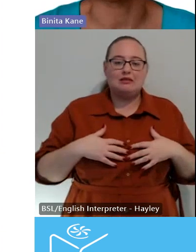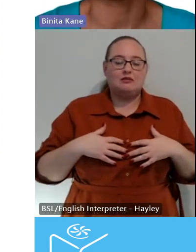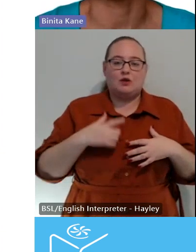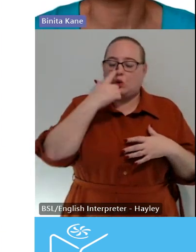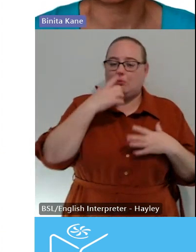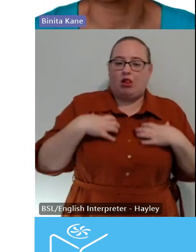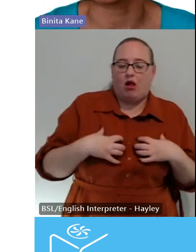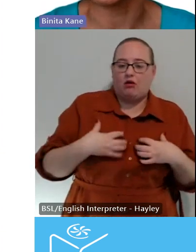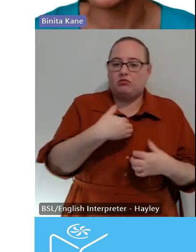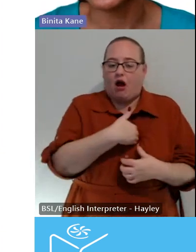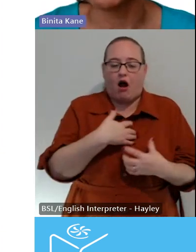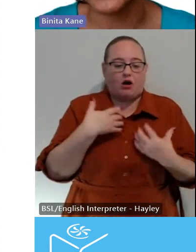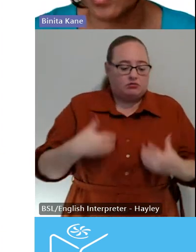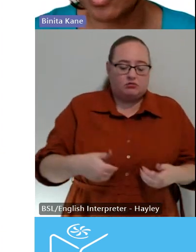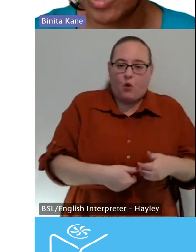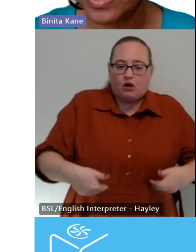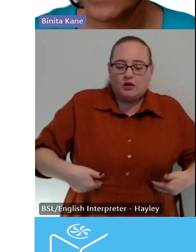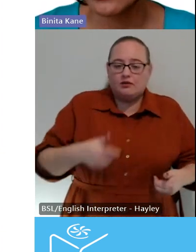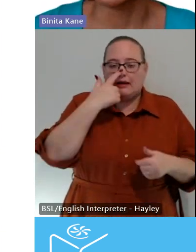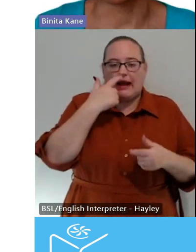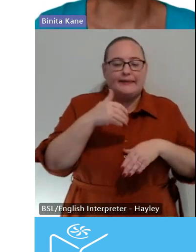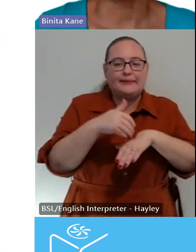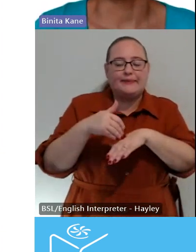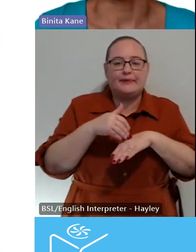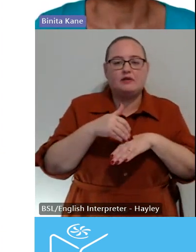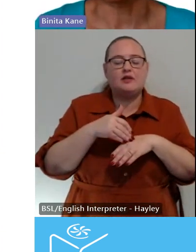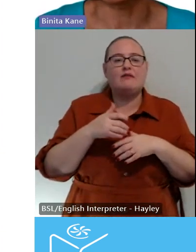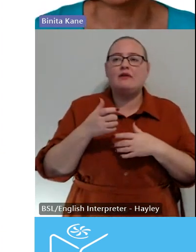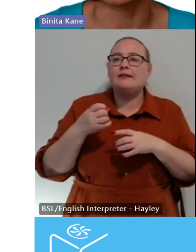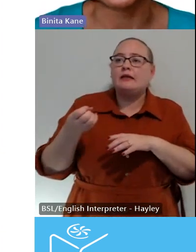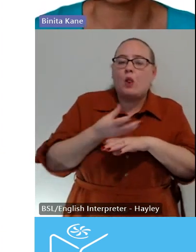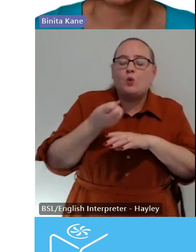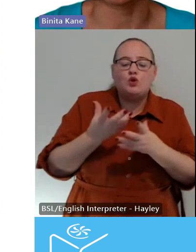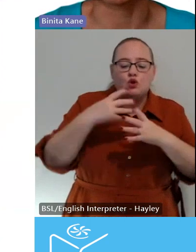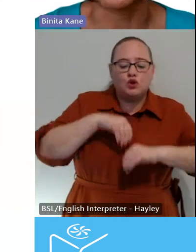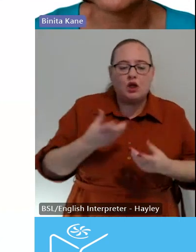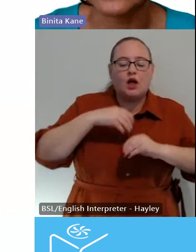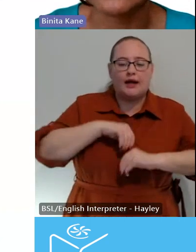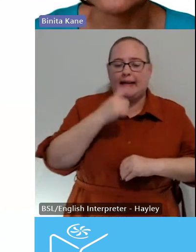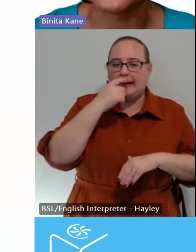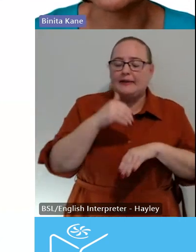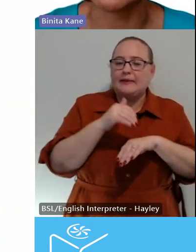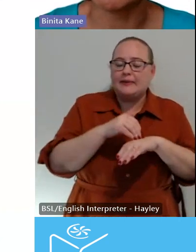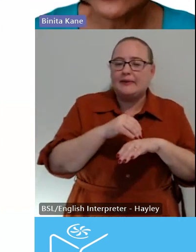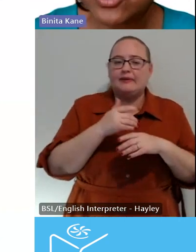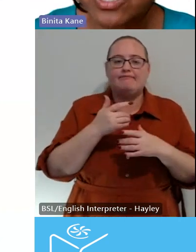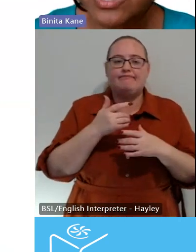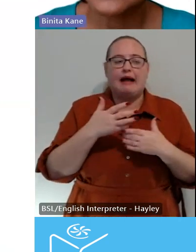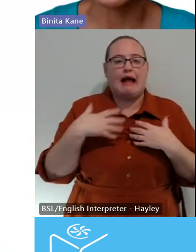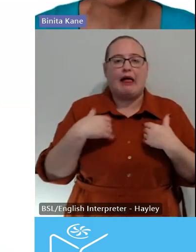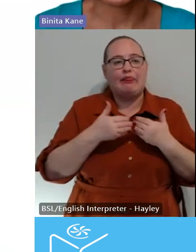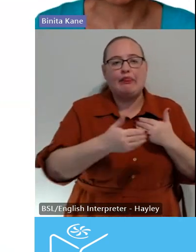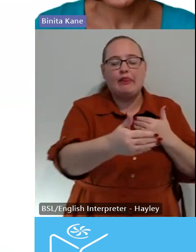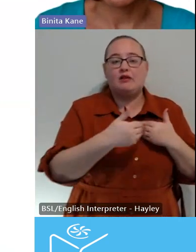air pollution can cause a lifetime of health problems. So starting with the lungs, you can get reduction in growth of lungs, reduced lung